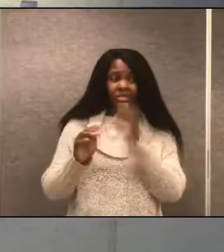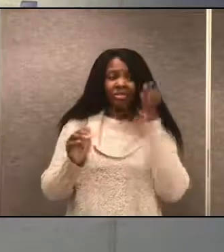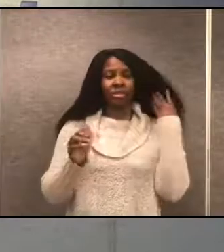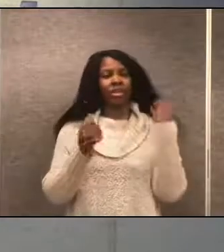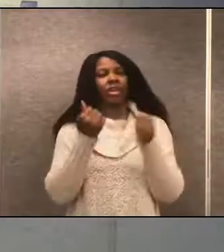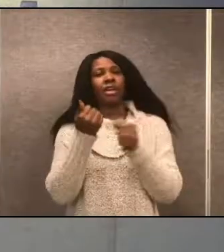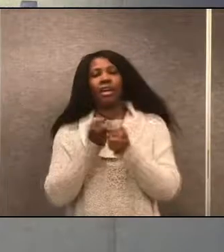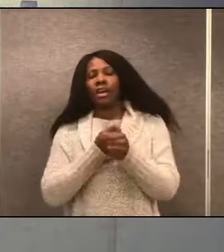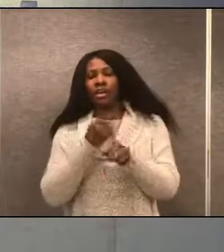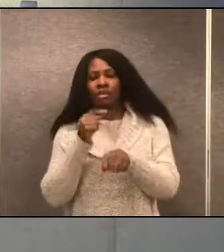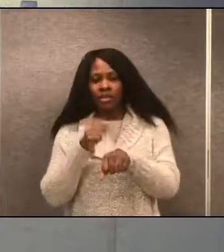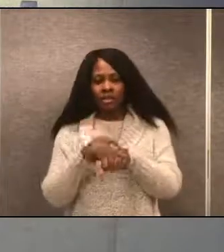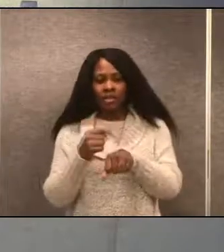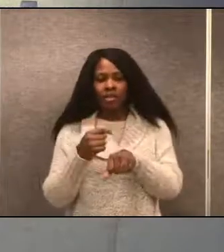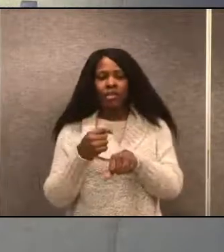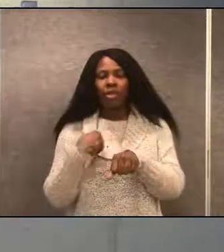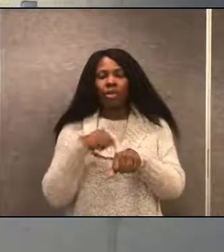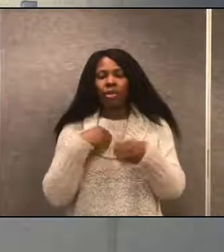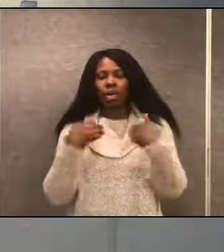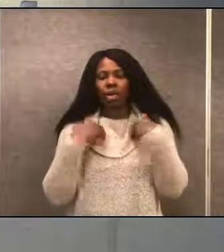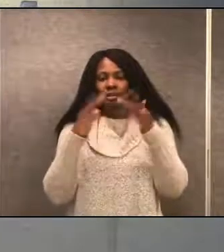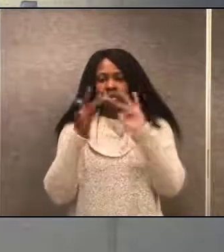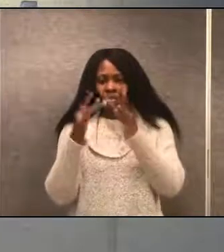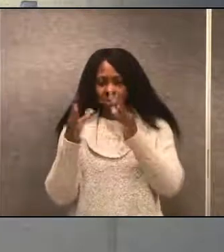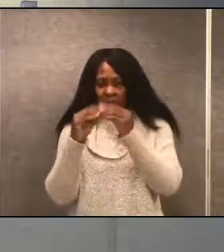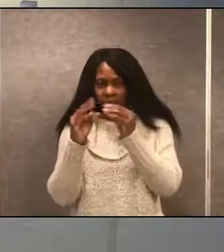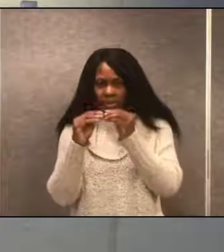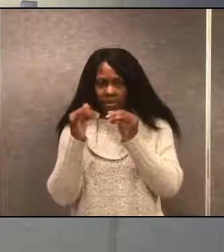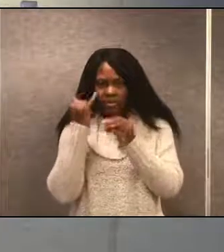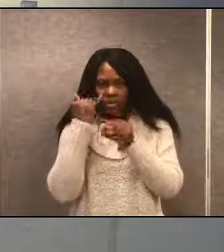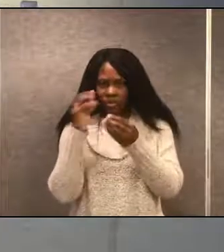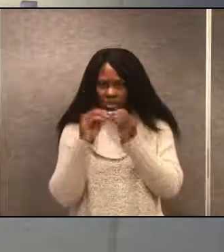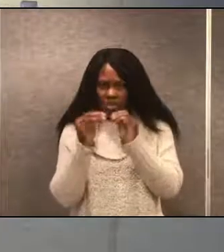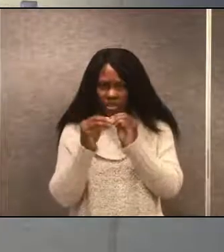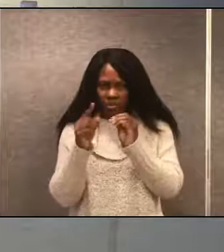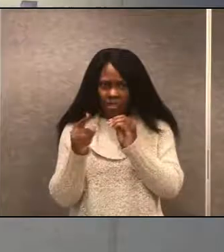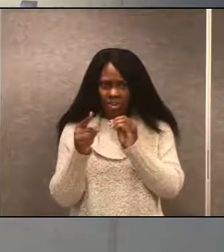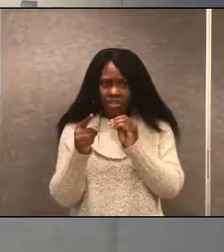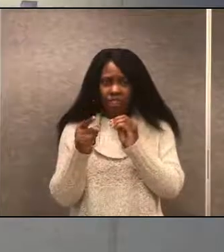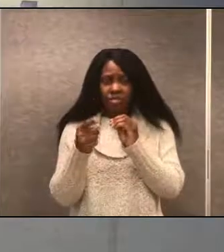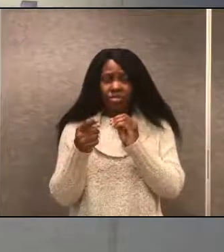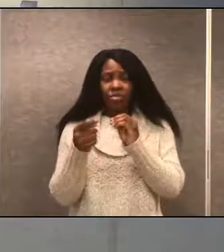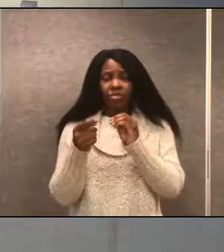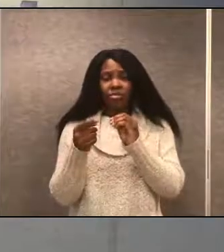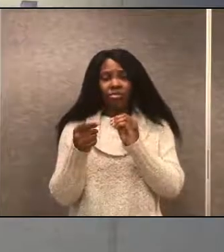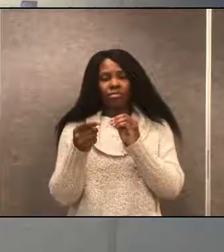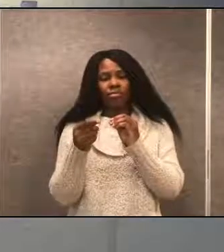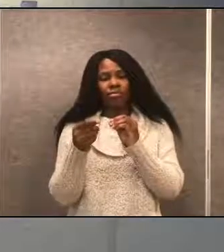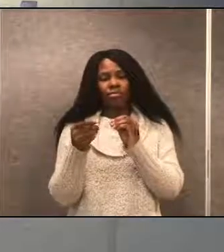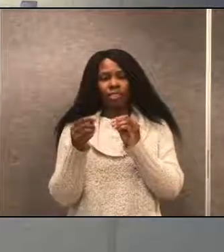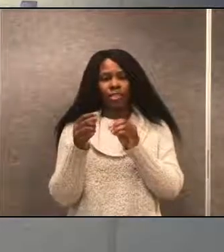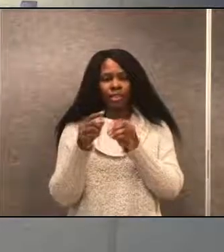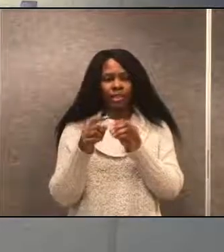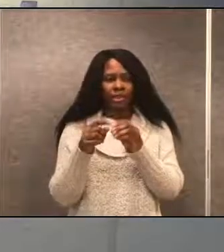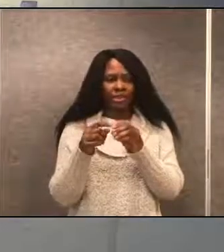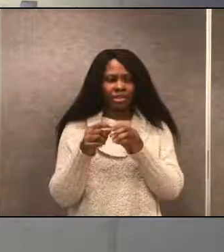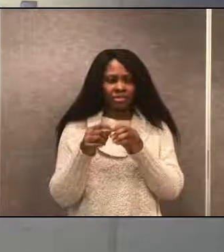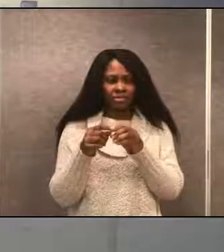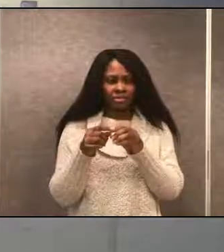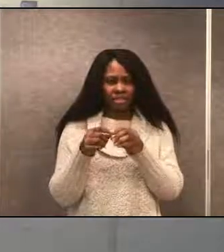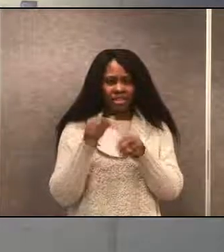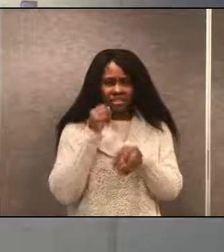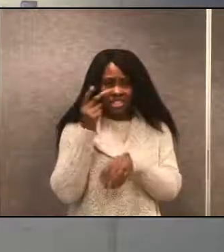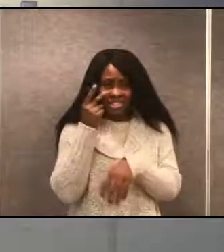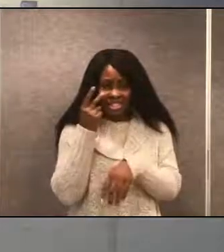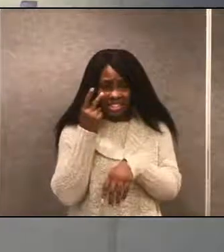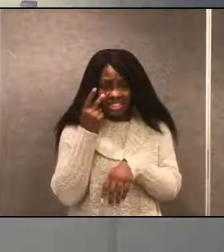come on to these virtual meetings. So if there's a number that you're missing that we haven't posted, please reach out to us. Dr. Griffin, I'm going to